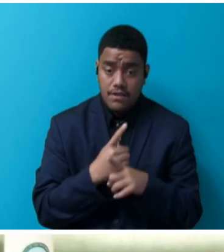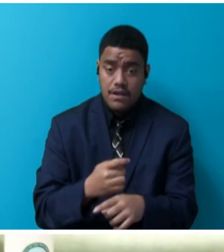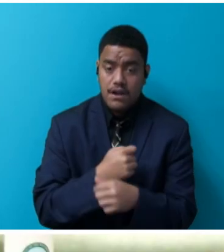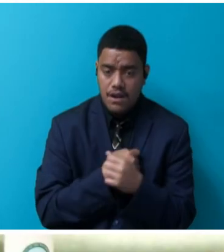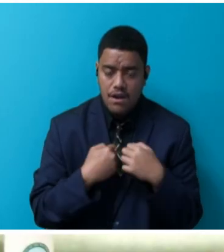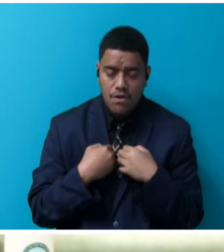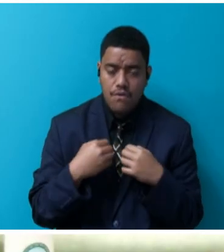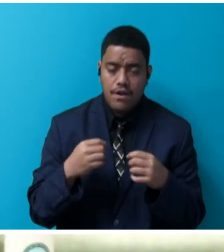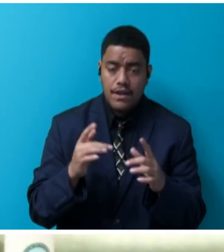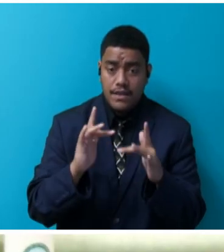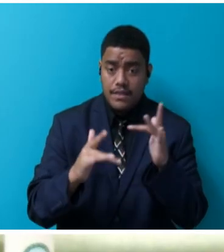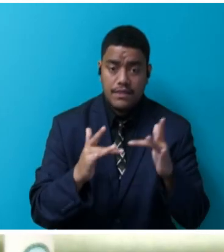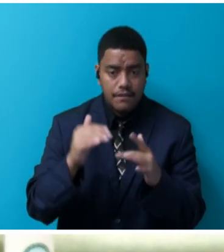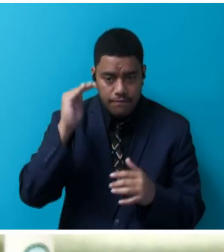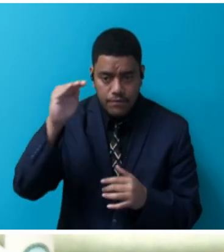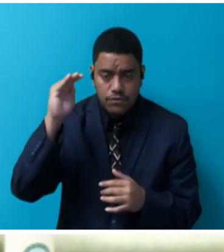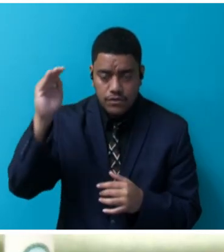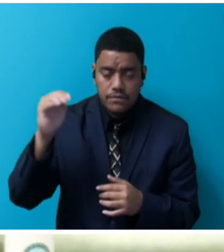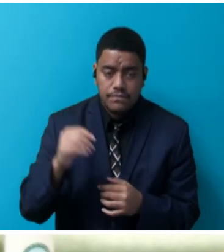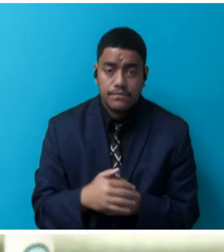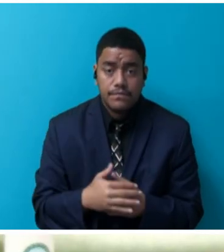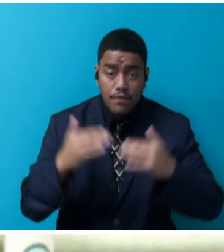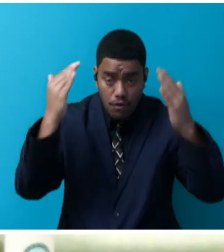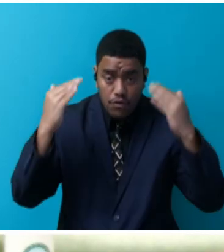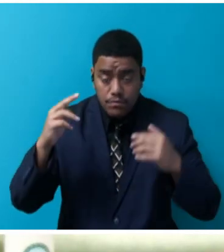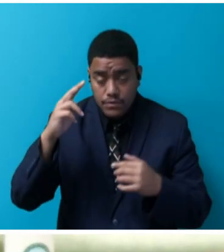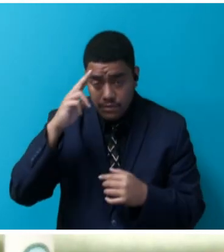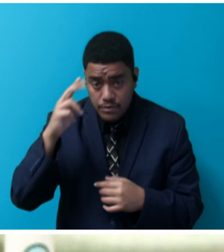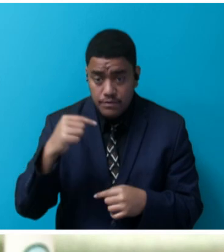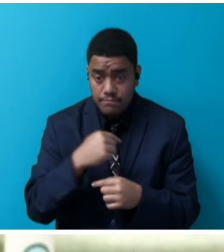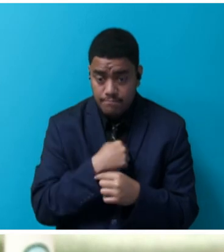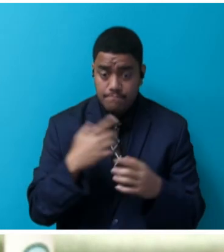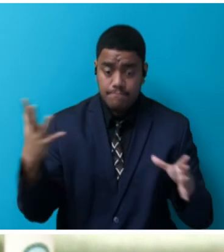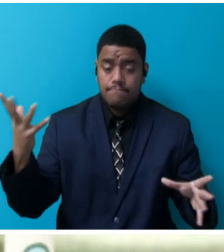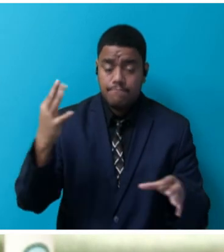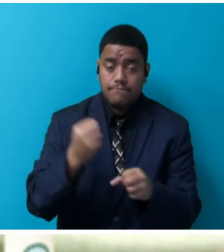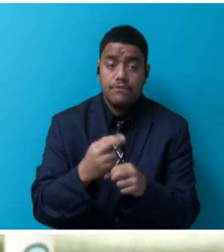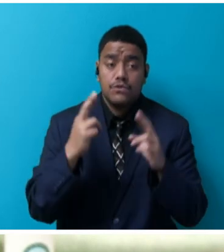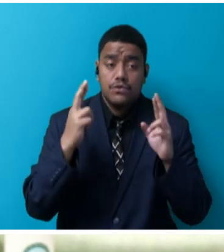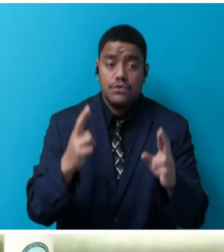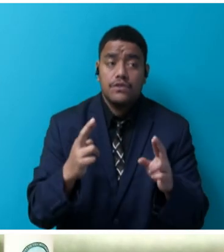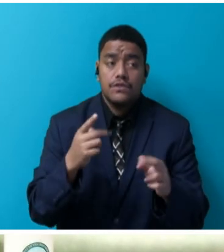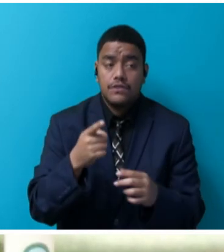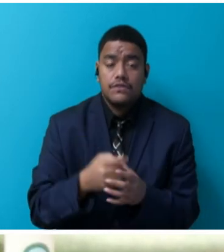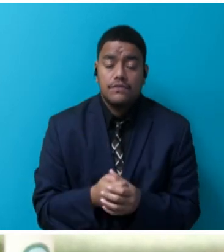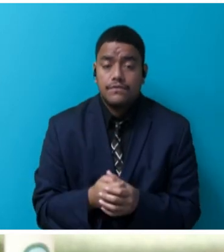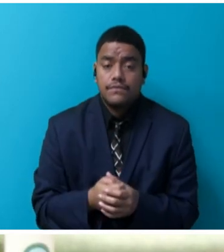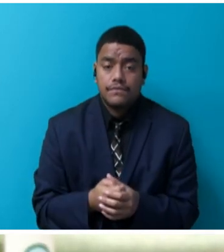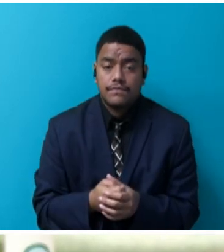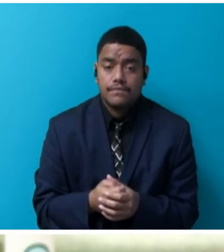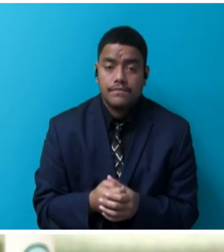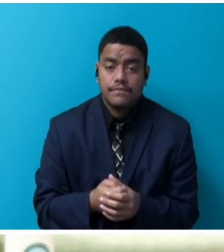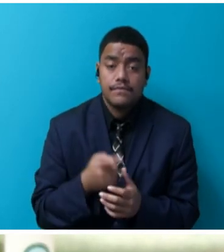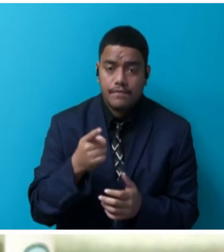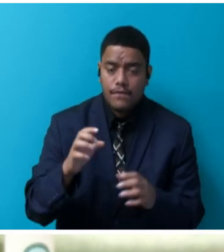future. Honorable Speaker, as I conclude, I wish to reaffirm the coalition government's